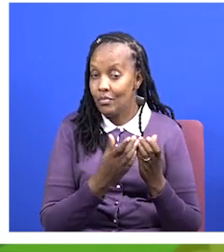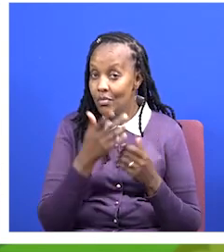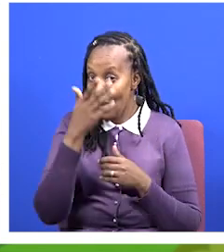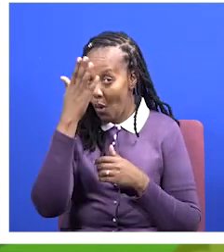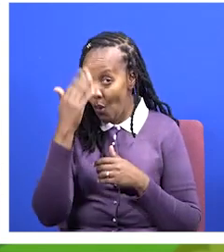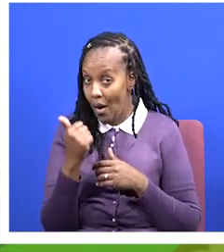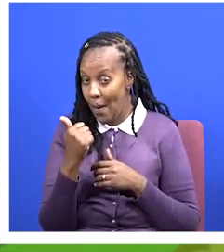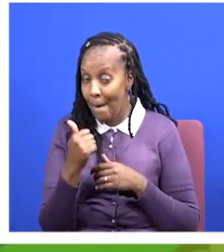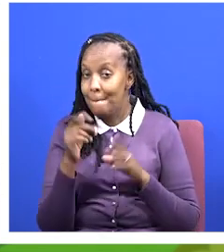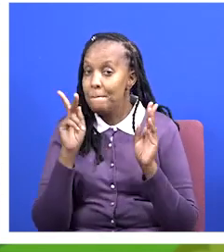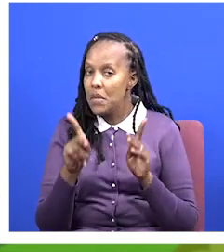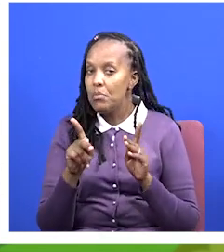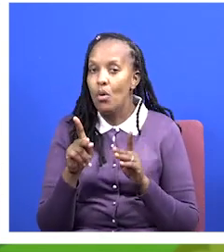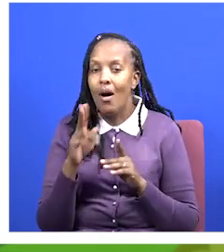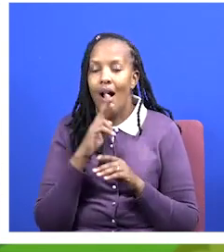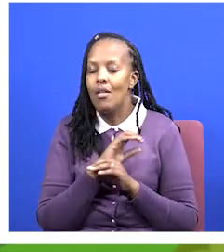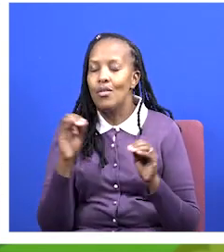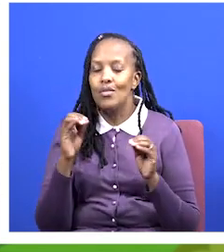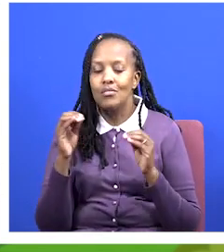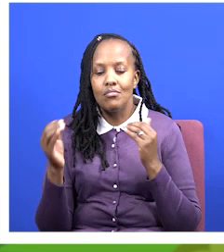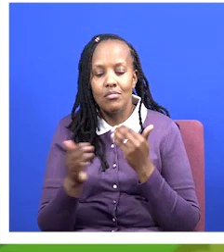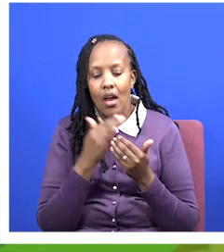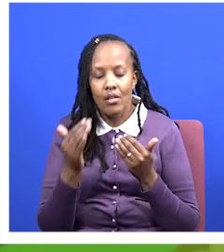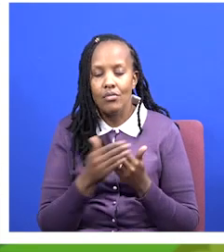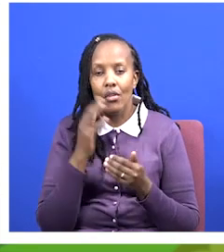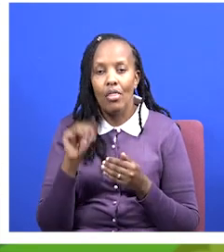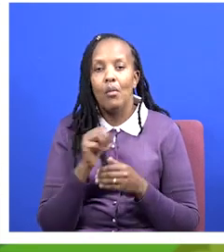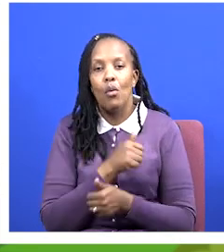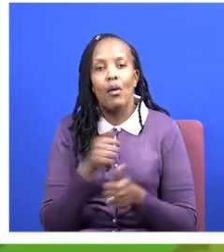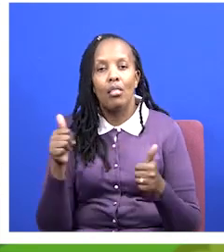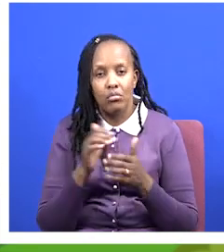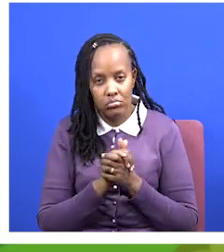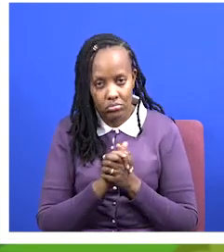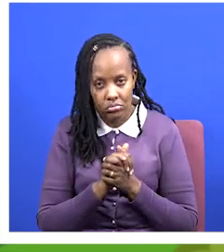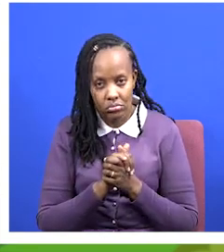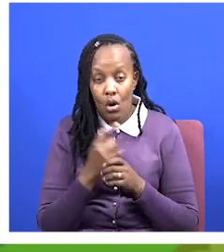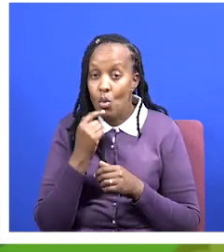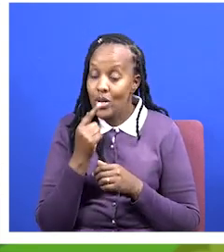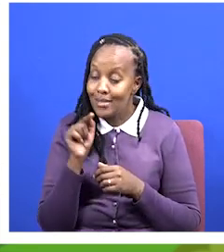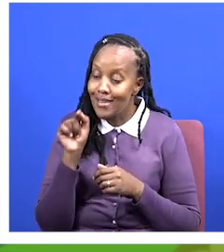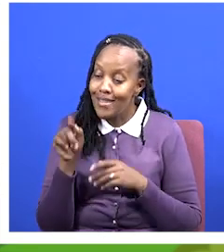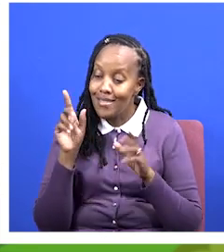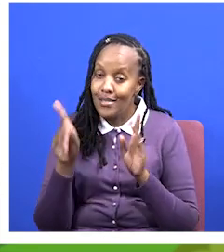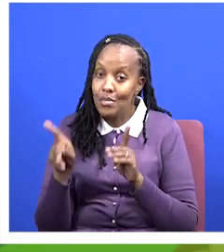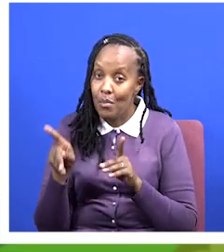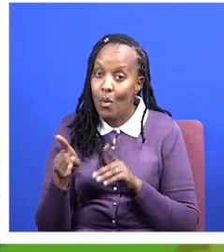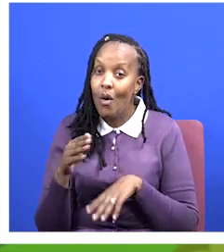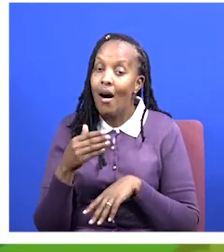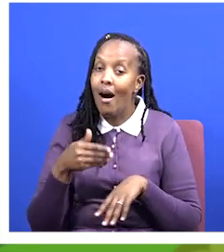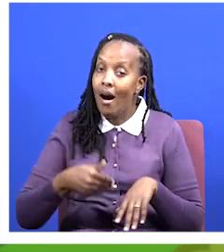because the people are not treating them well. We say they